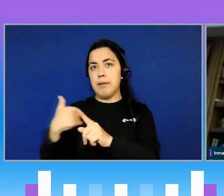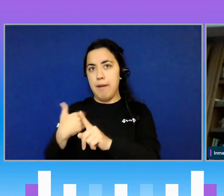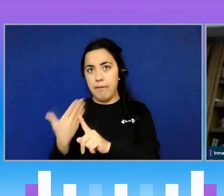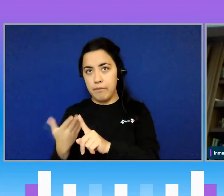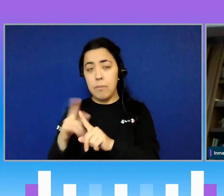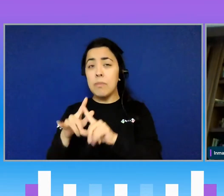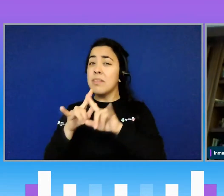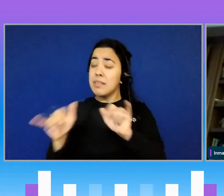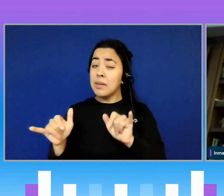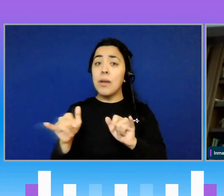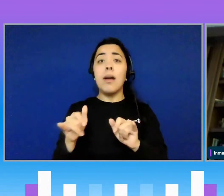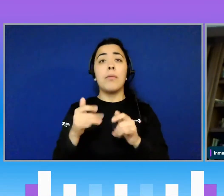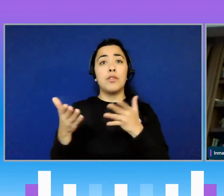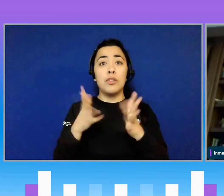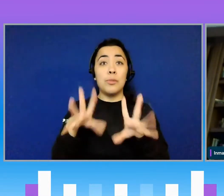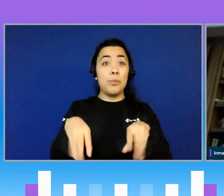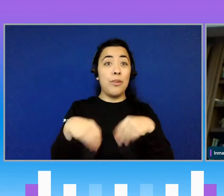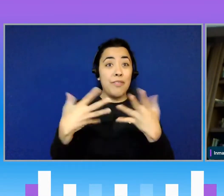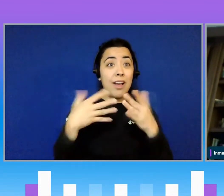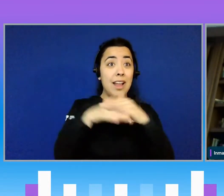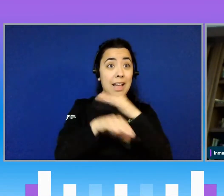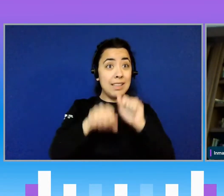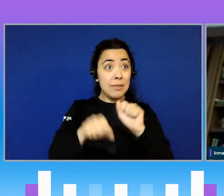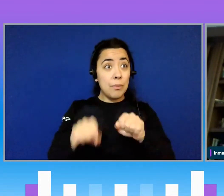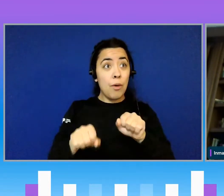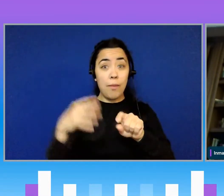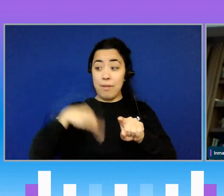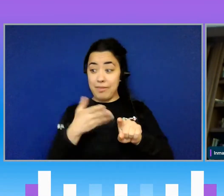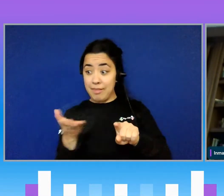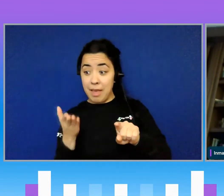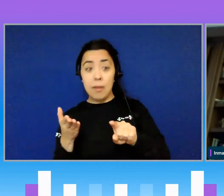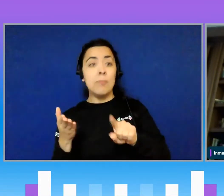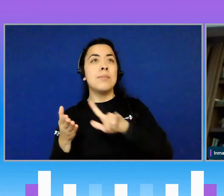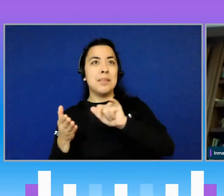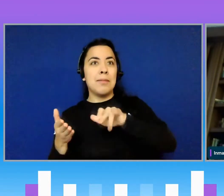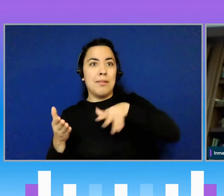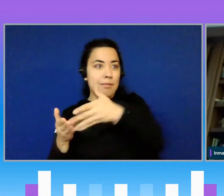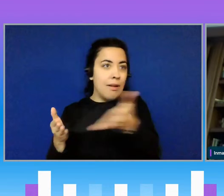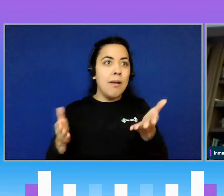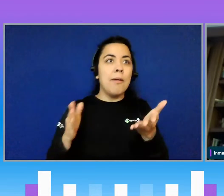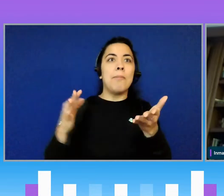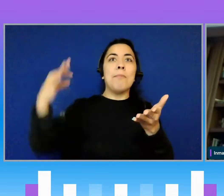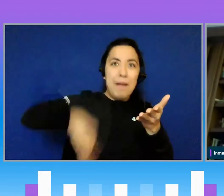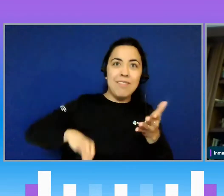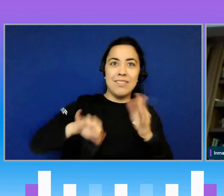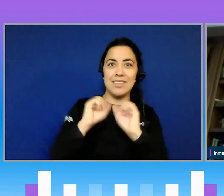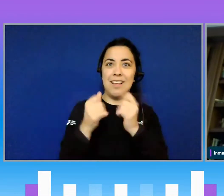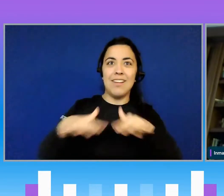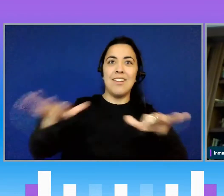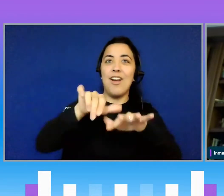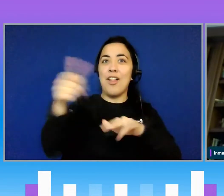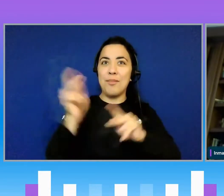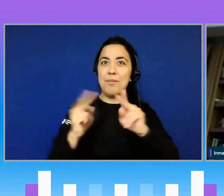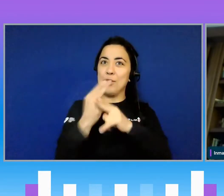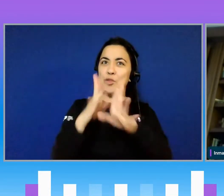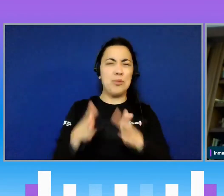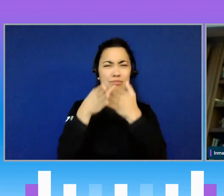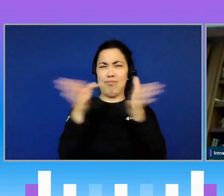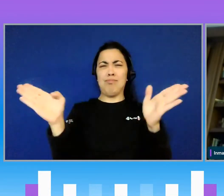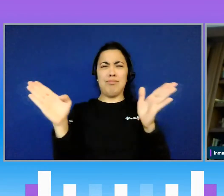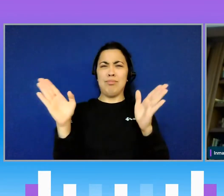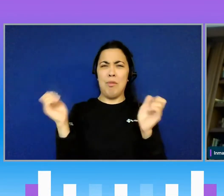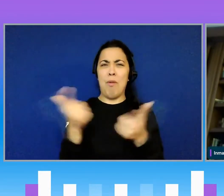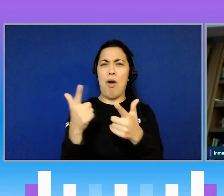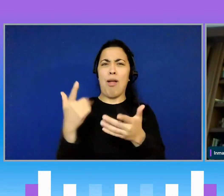the products and services which are accessible, they benefit society as consumers in general, because they are